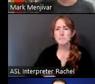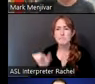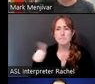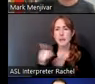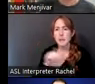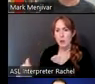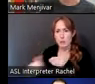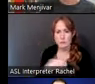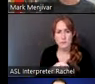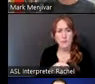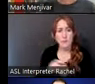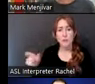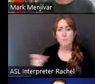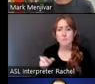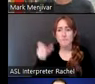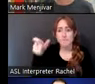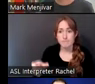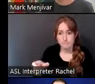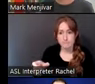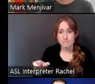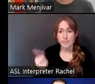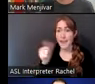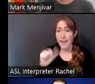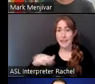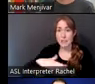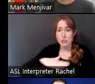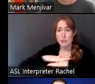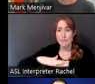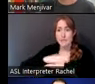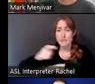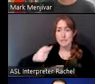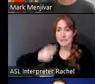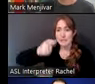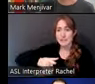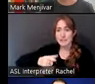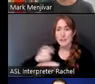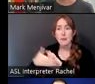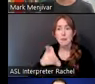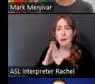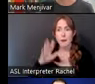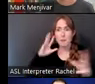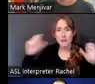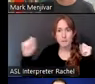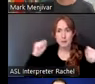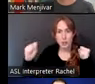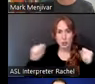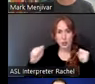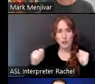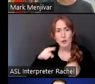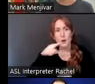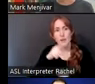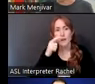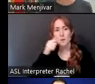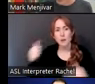surface and it turns that surface into a speaker. And so this is put on the underside of the glass vitrines that are there and their voices